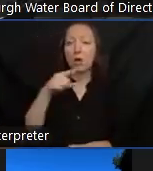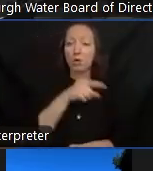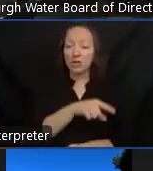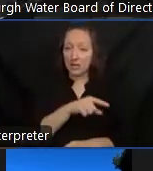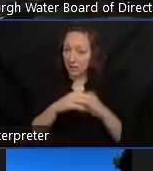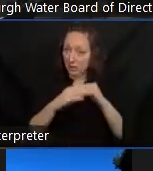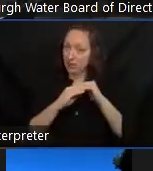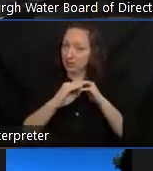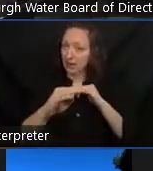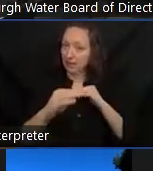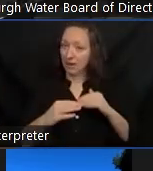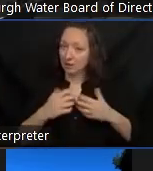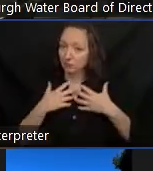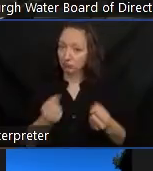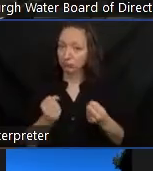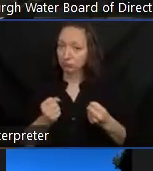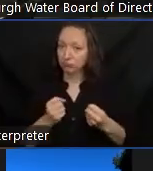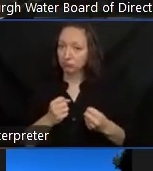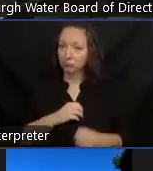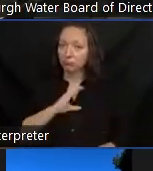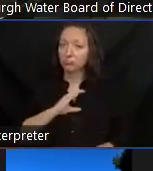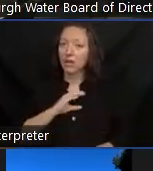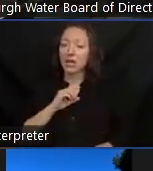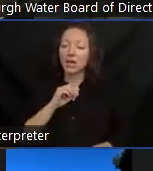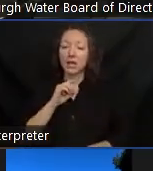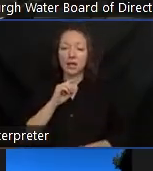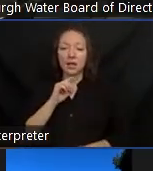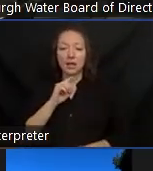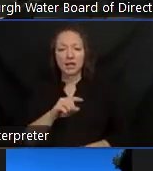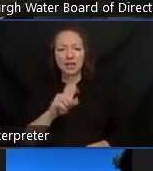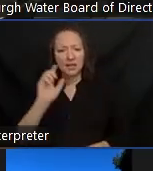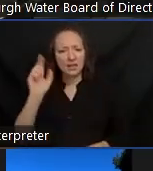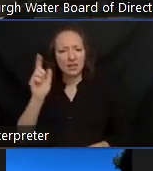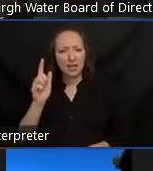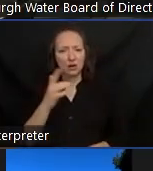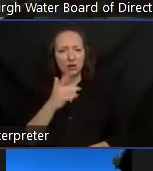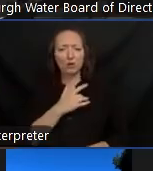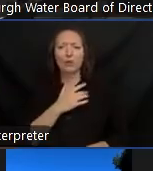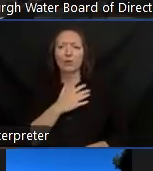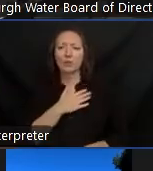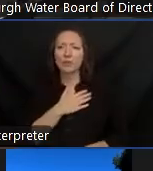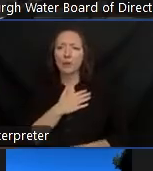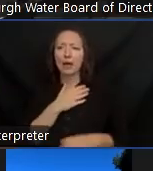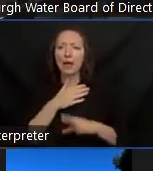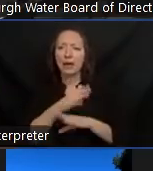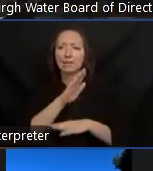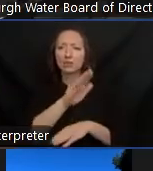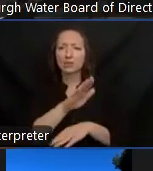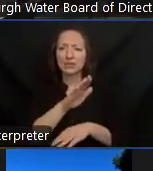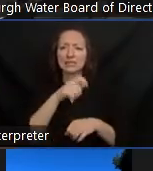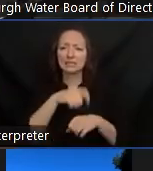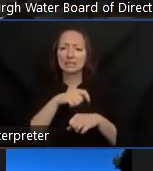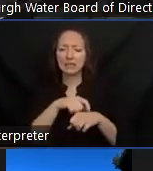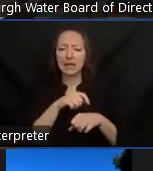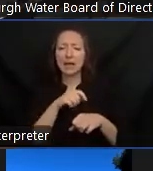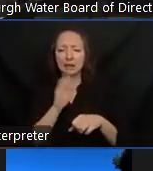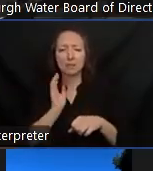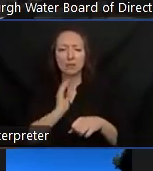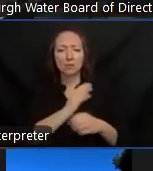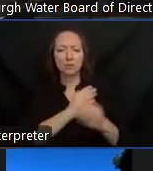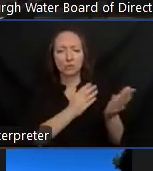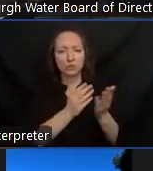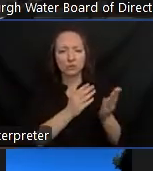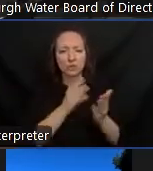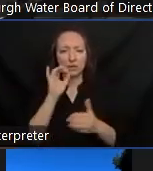And I know that, he was heartened later on after his tenure on the board, that the public ownership and operation of